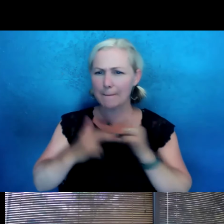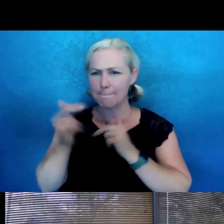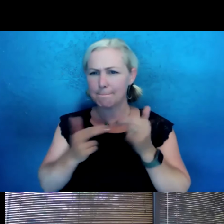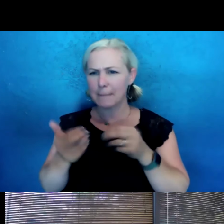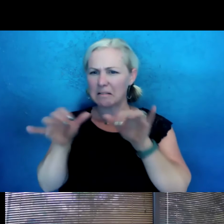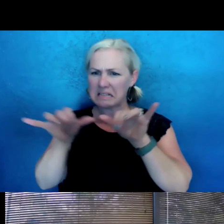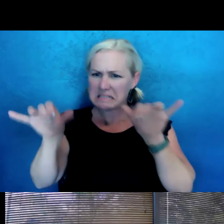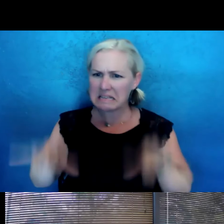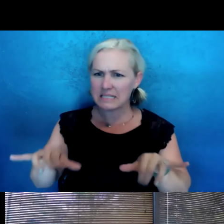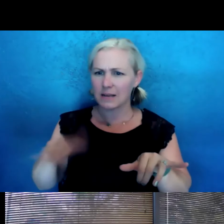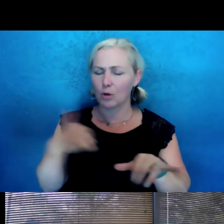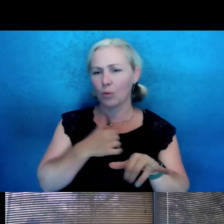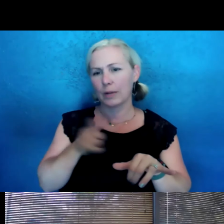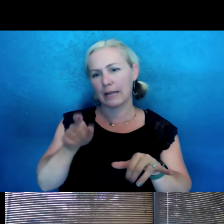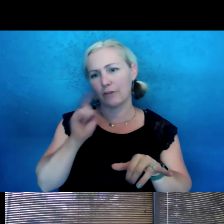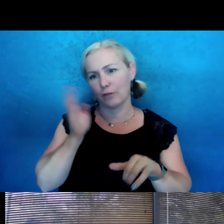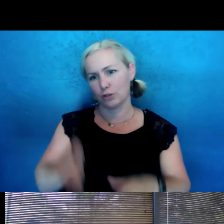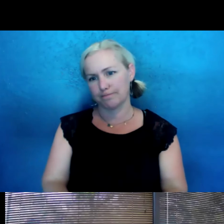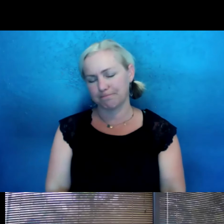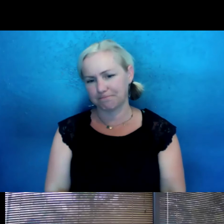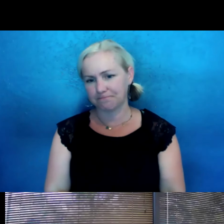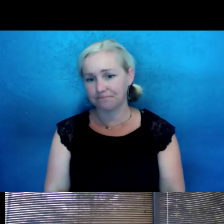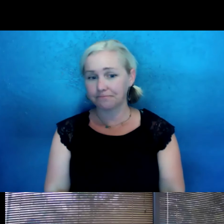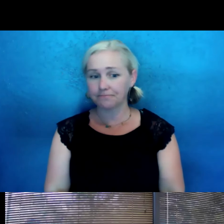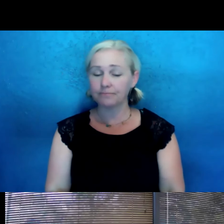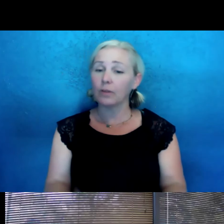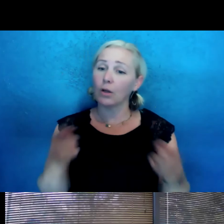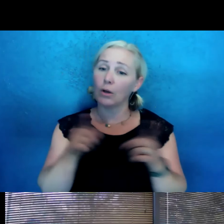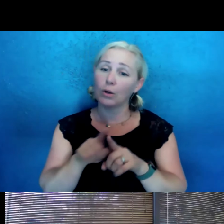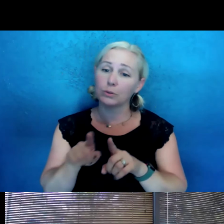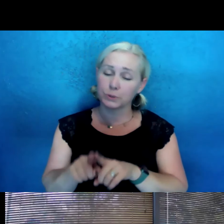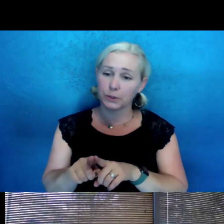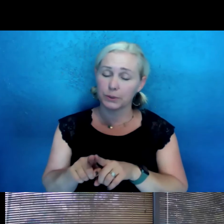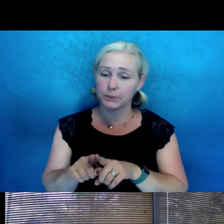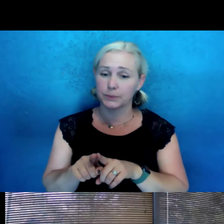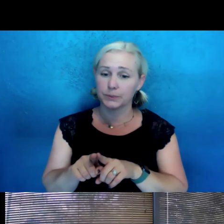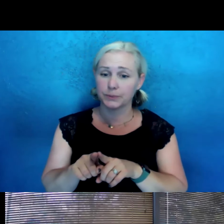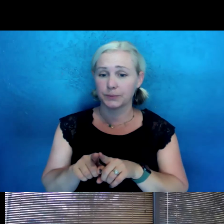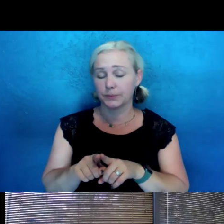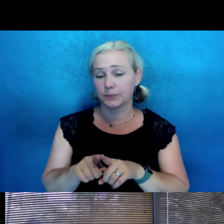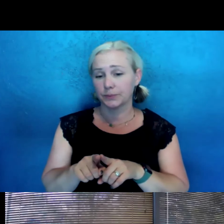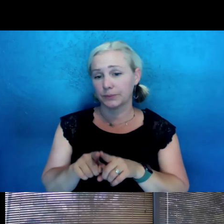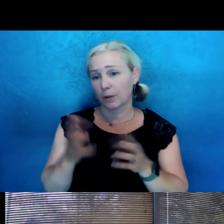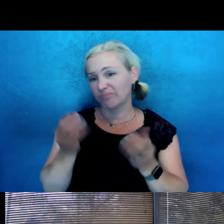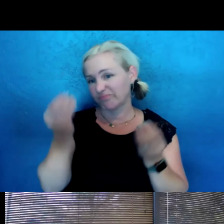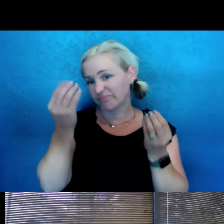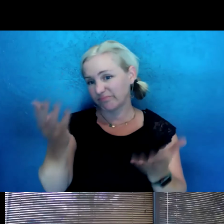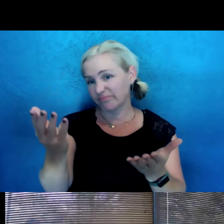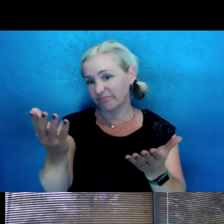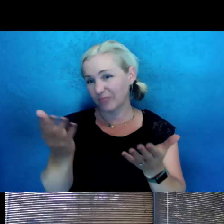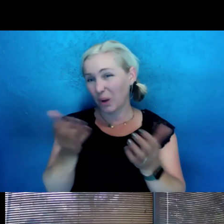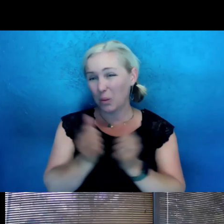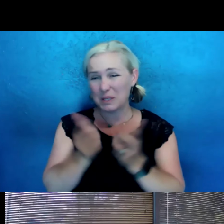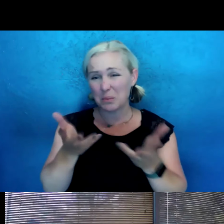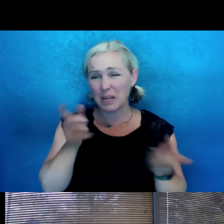we need in the future. I would also like to let everybody know that with all of these changes